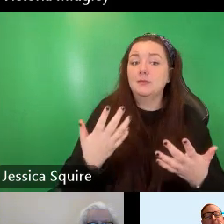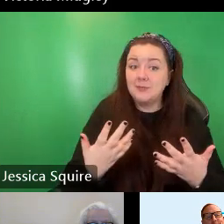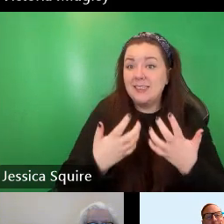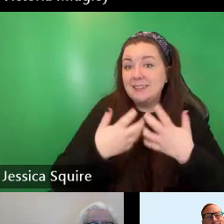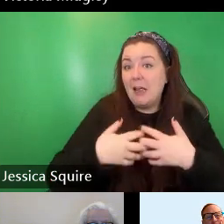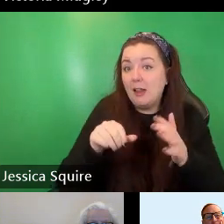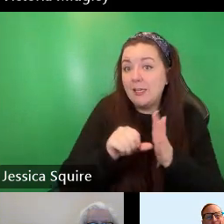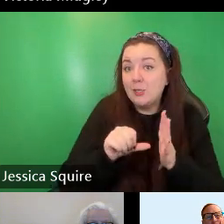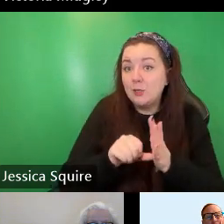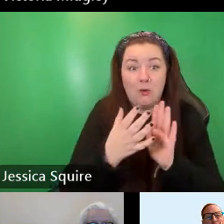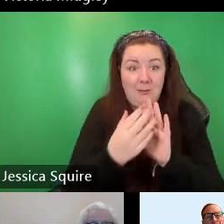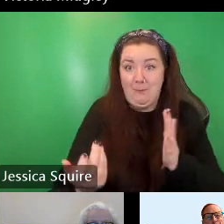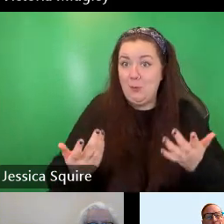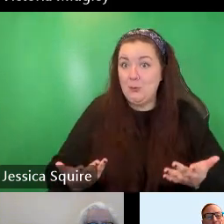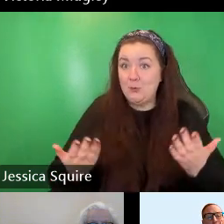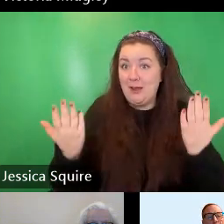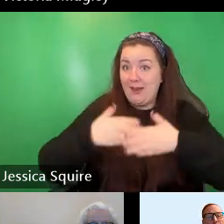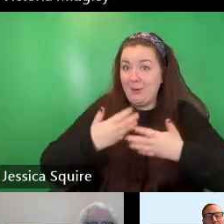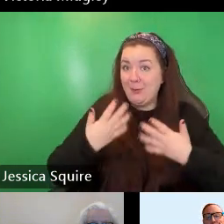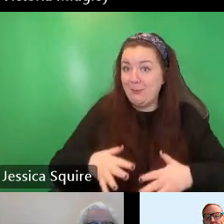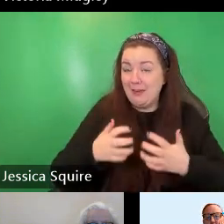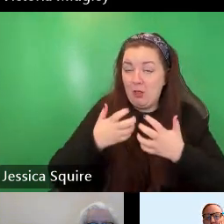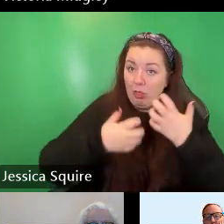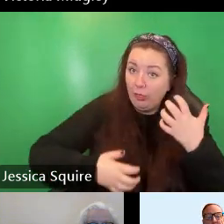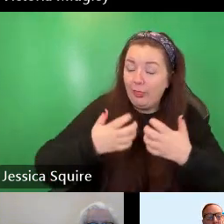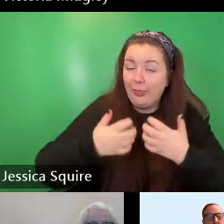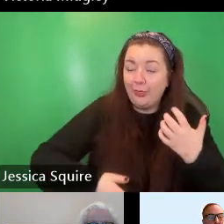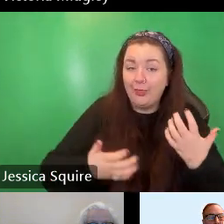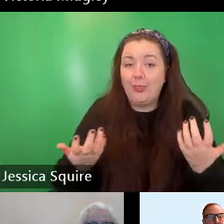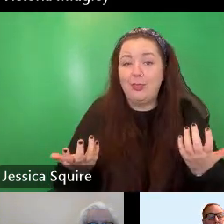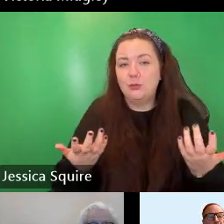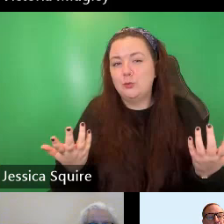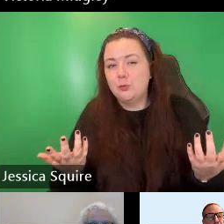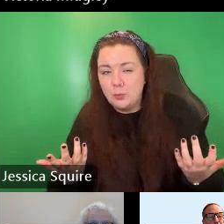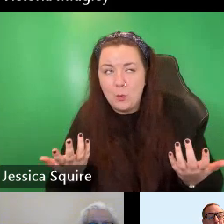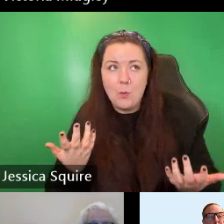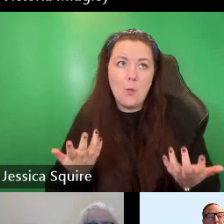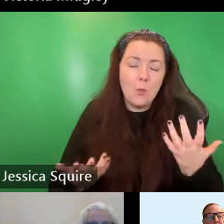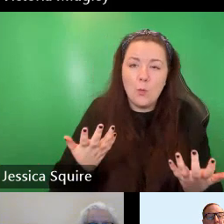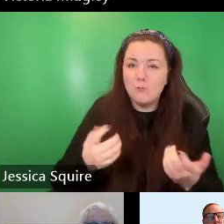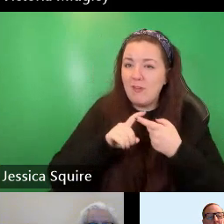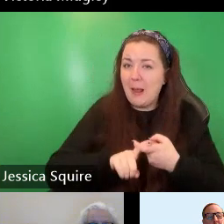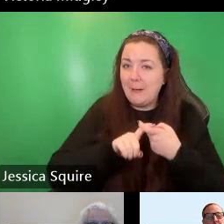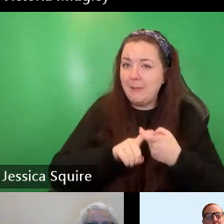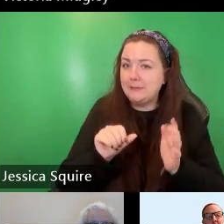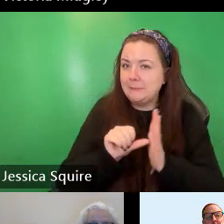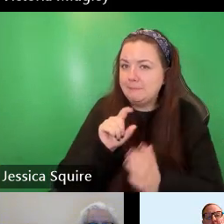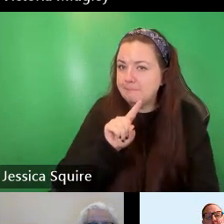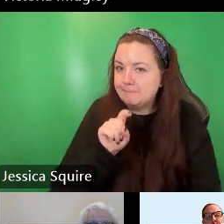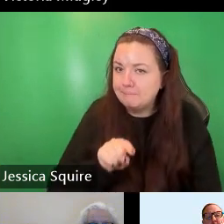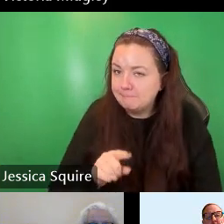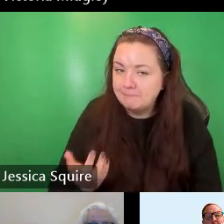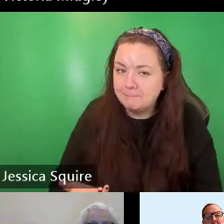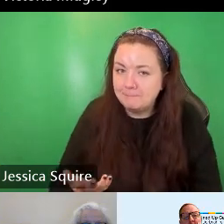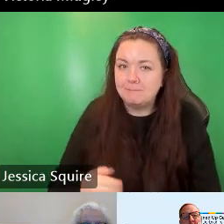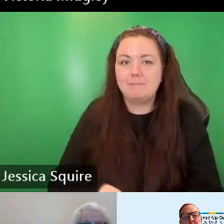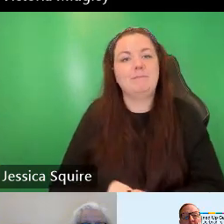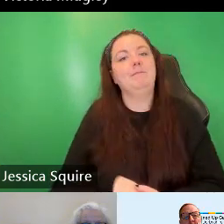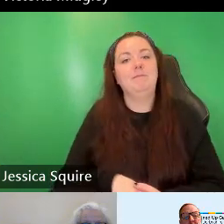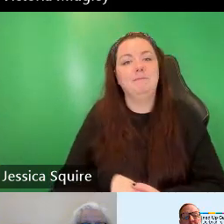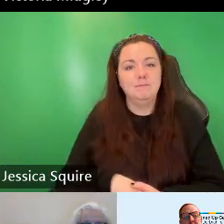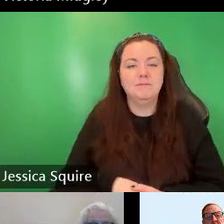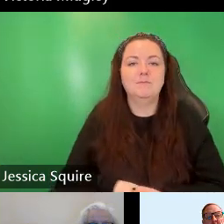around technology. How good is it? How robust is it? And how easy is it to use? And even actually in some of the interactions we've had around the words earlier, you could see that what could